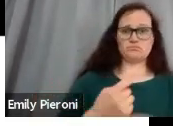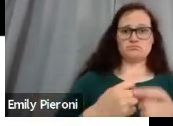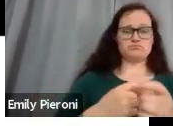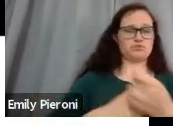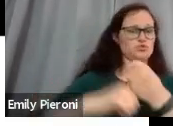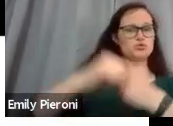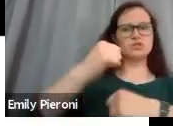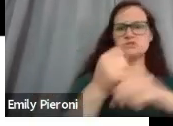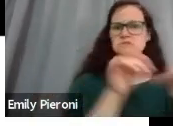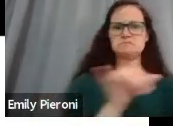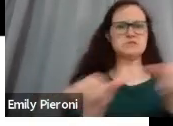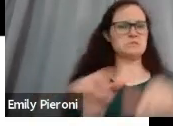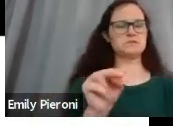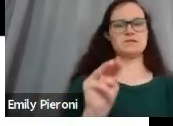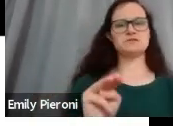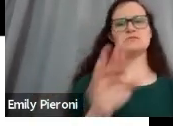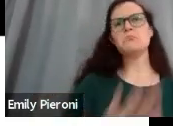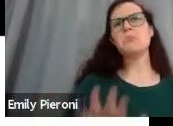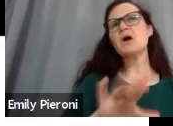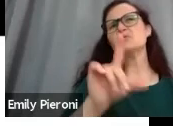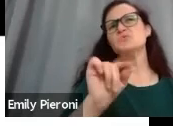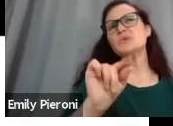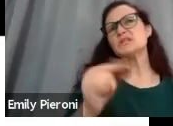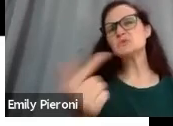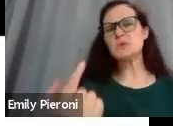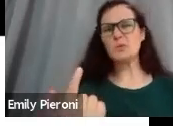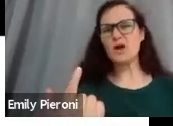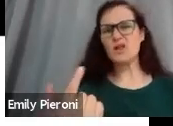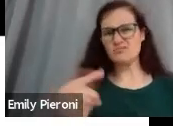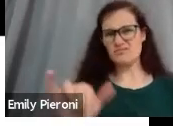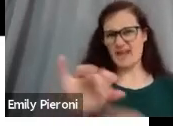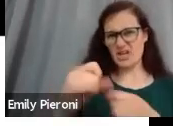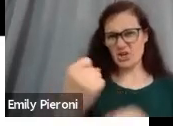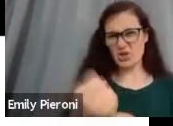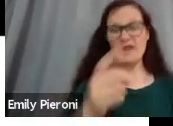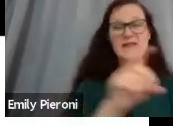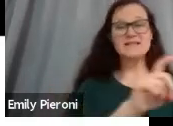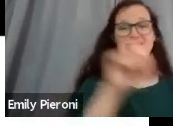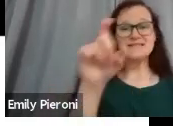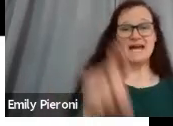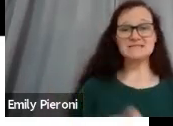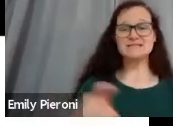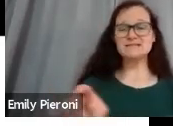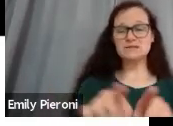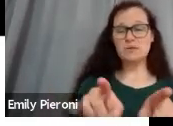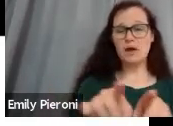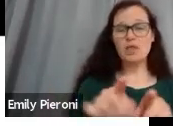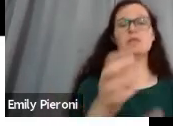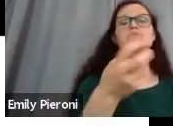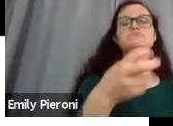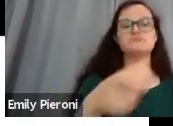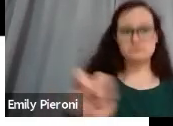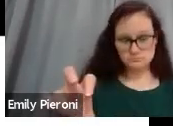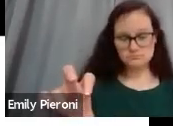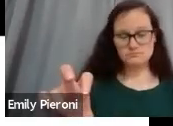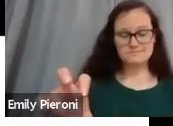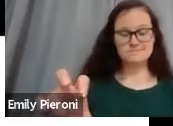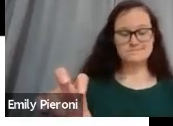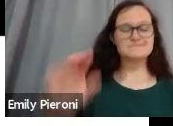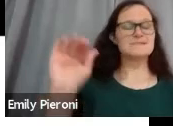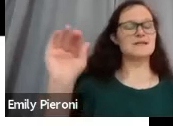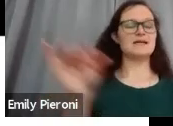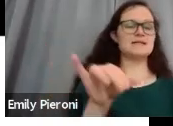now in 2021. And Texas is going to transition to a similar